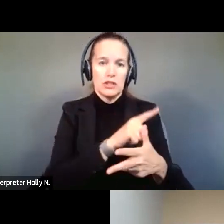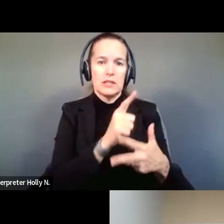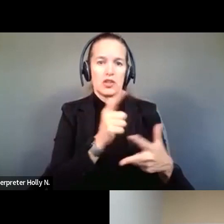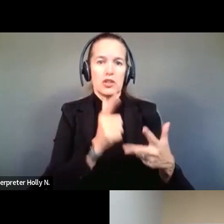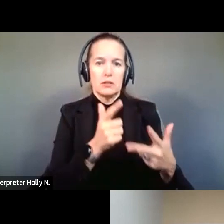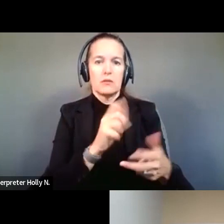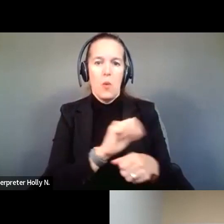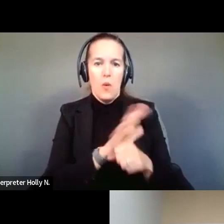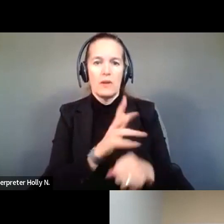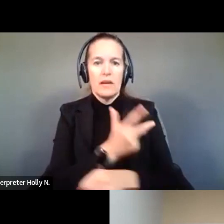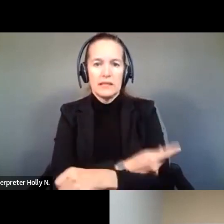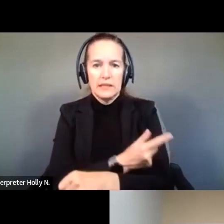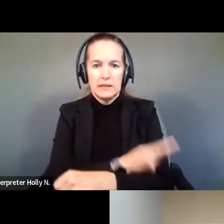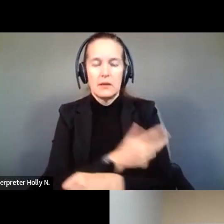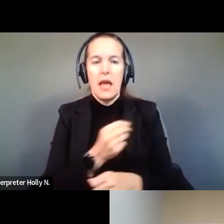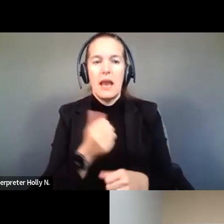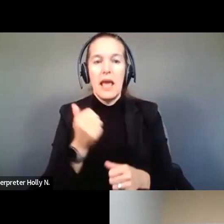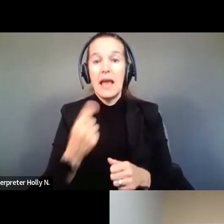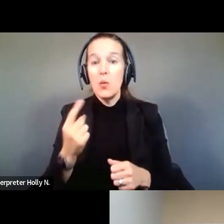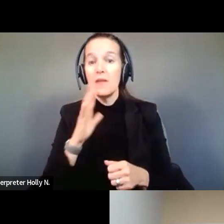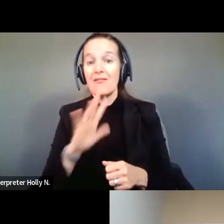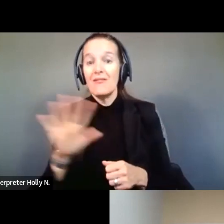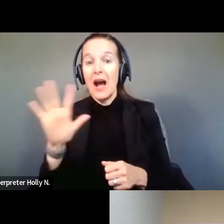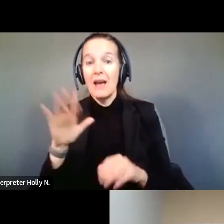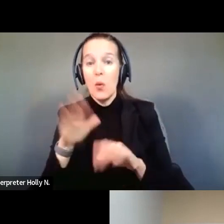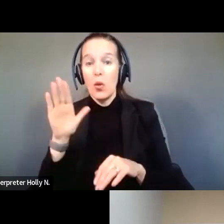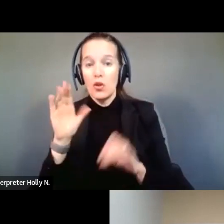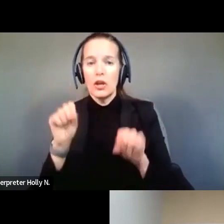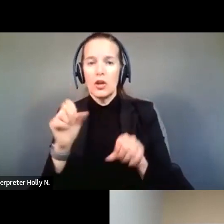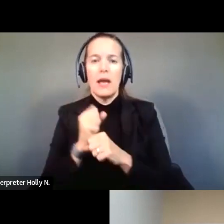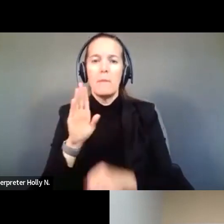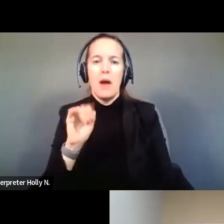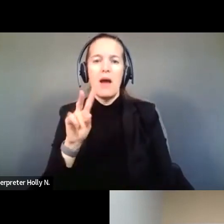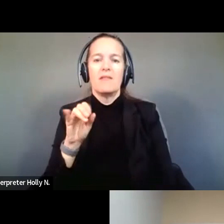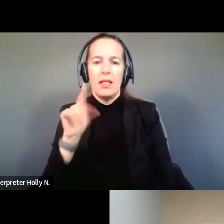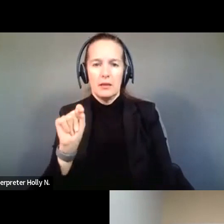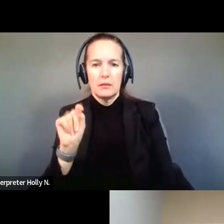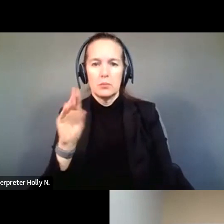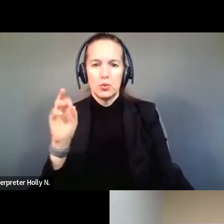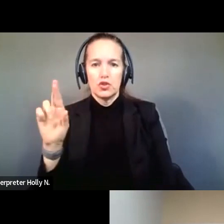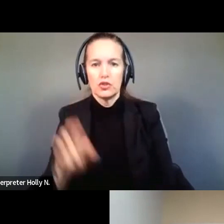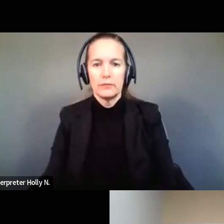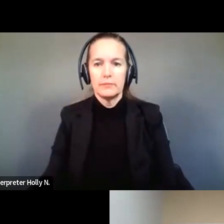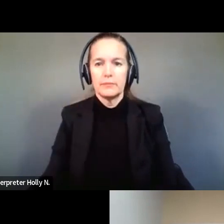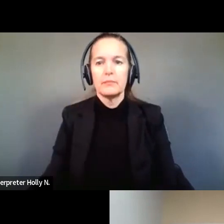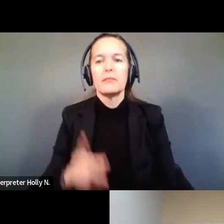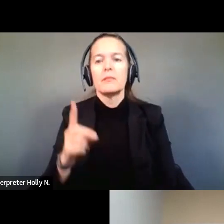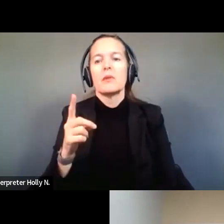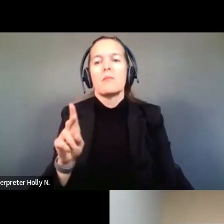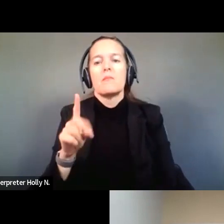vaccine. And anyone 5 years and older can get the bivalent booster. Thank you